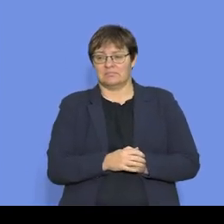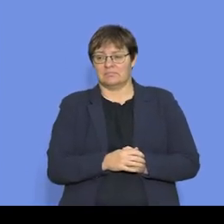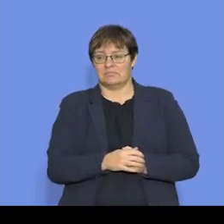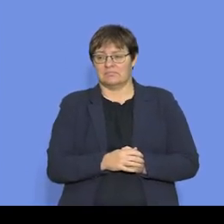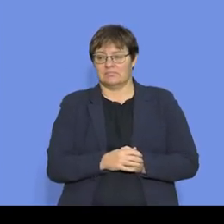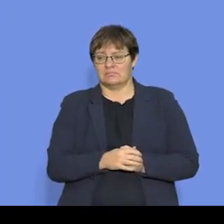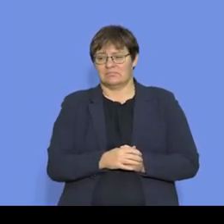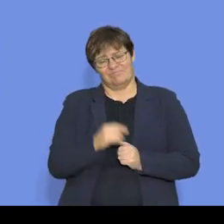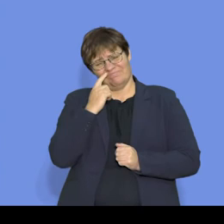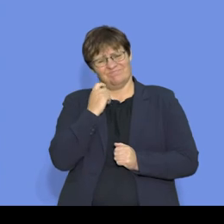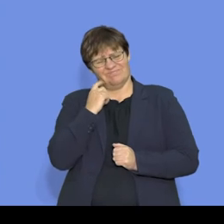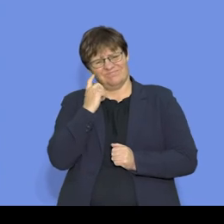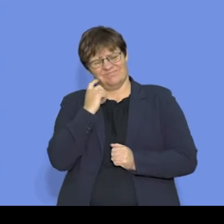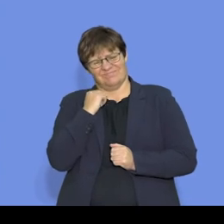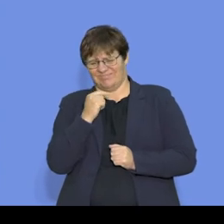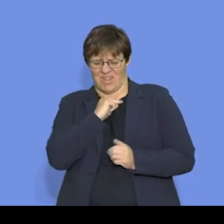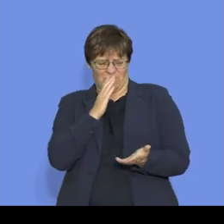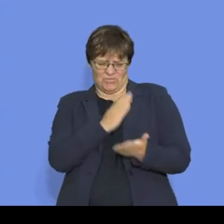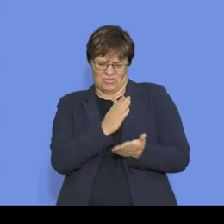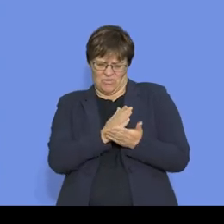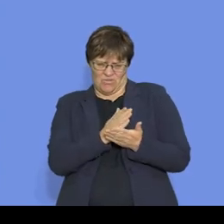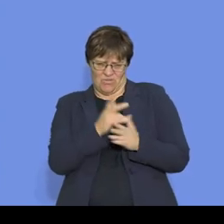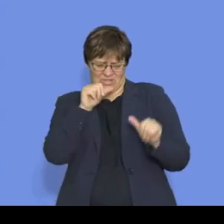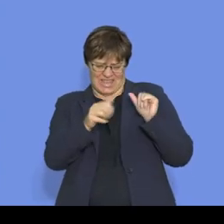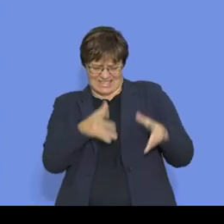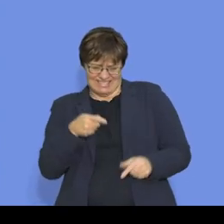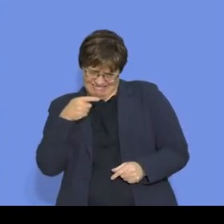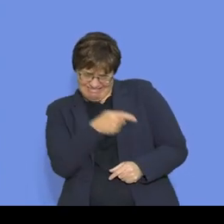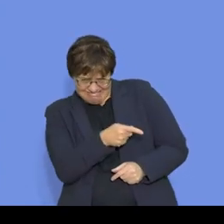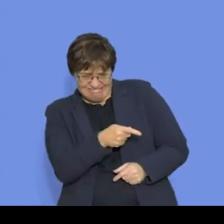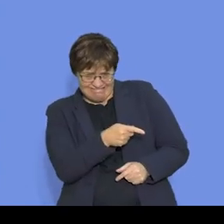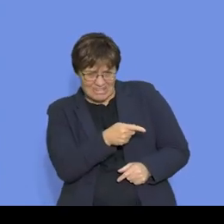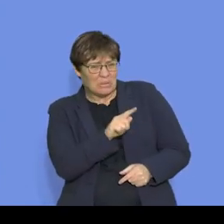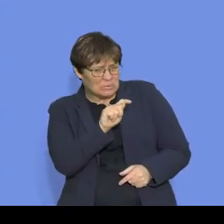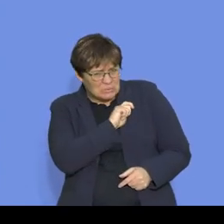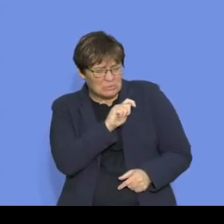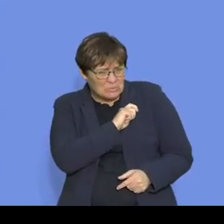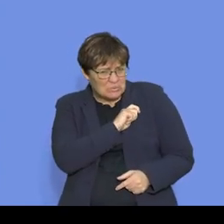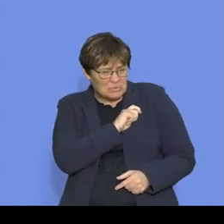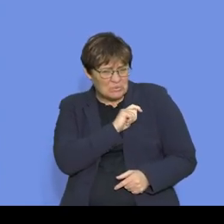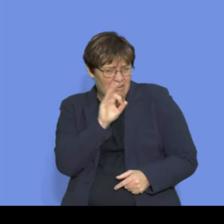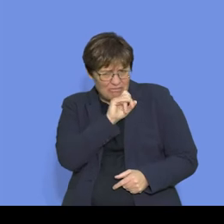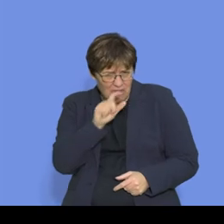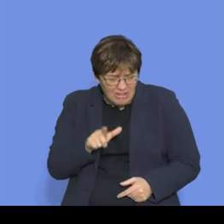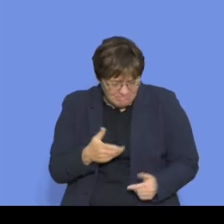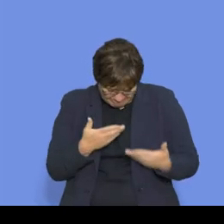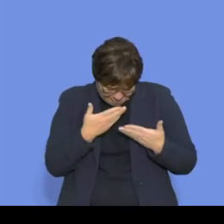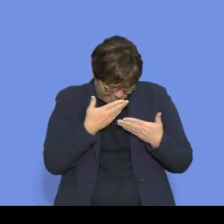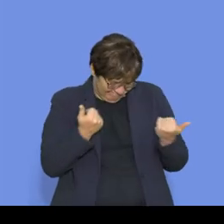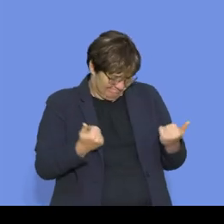Quite honestly, I'm not quite sure how scientists know that these are definitely fossils